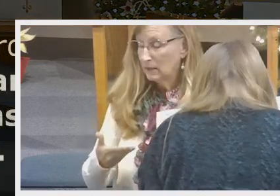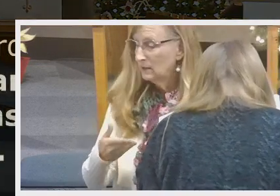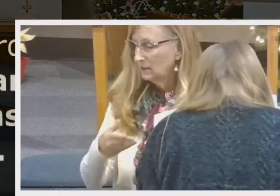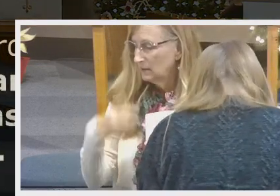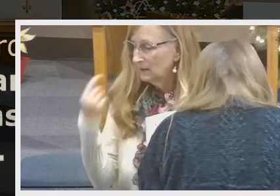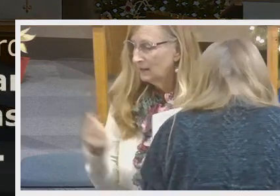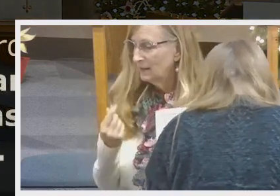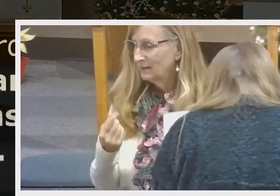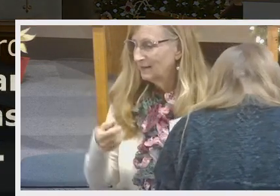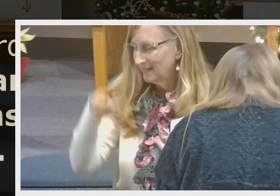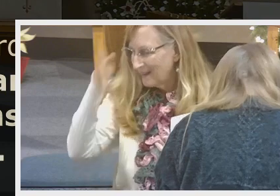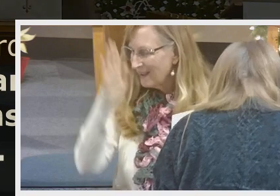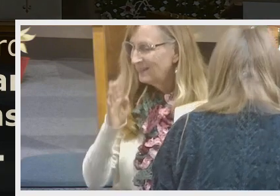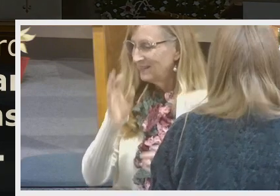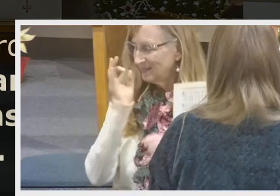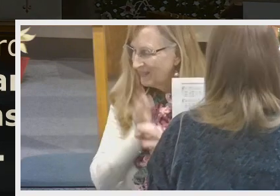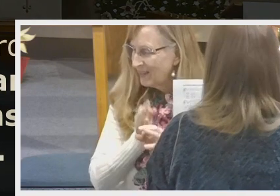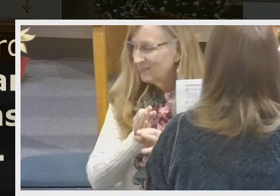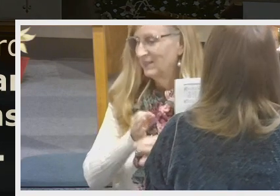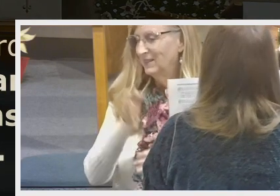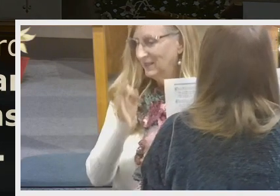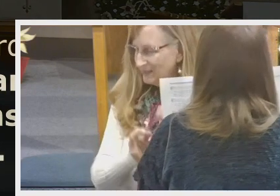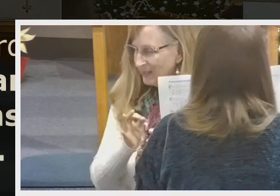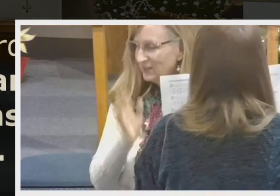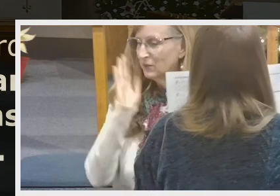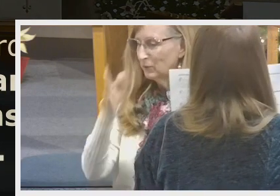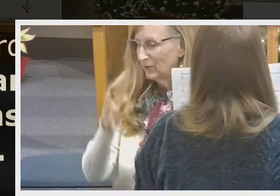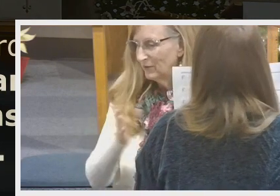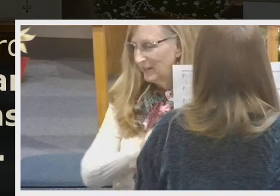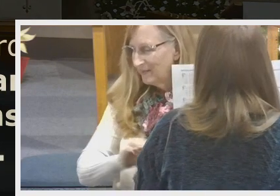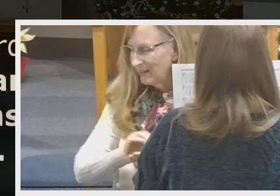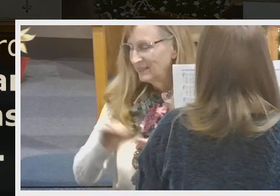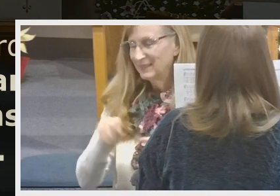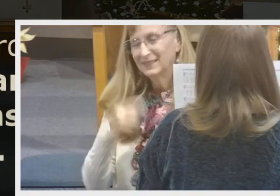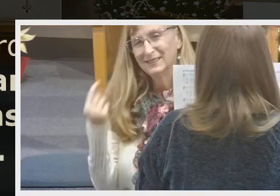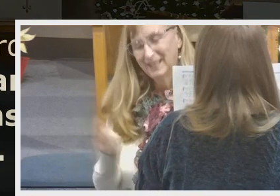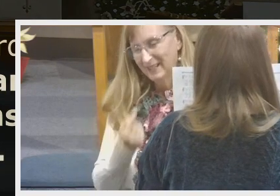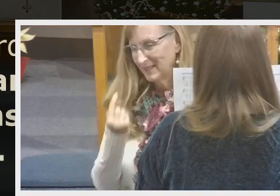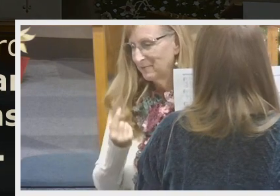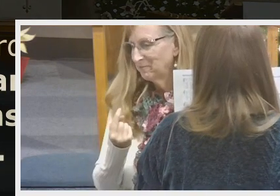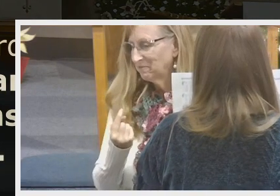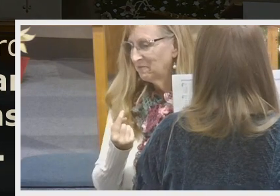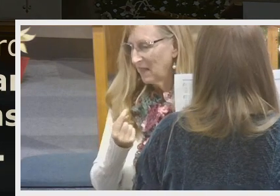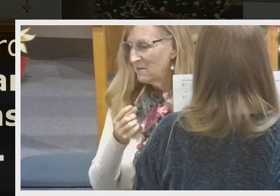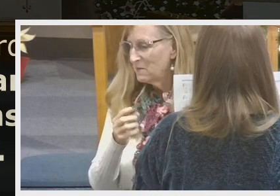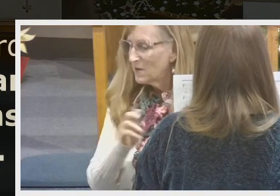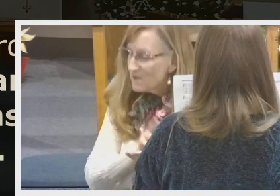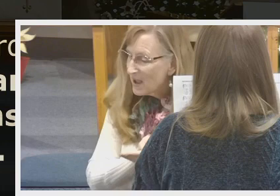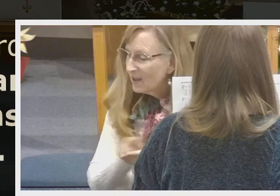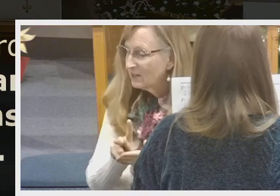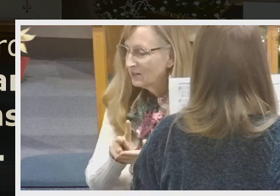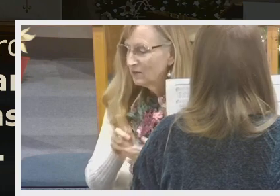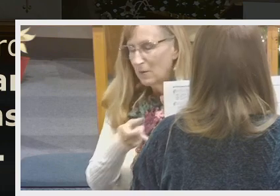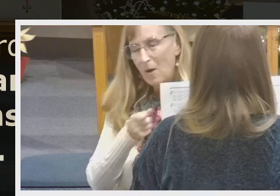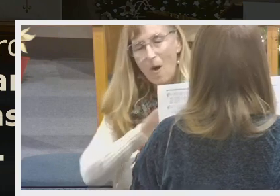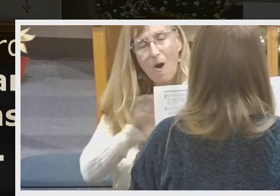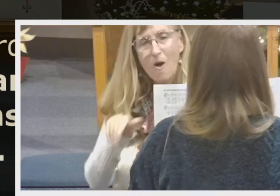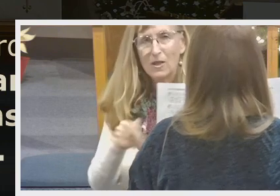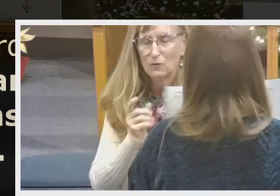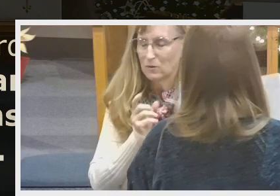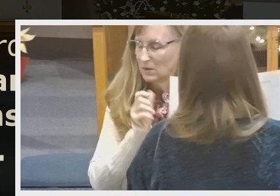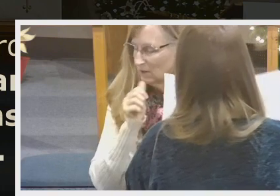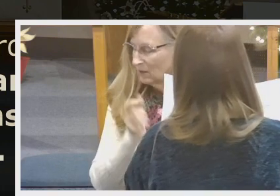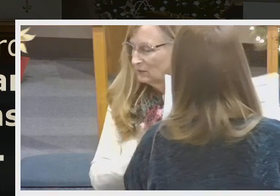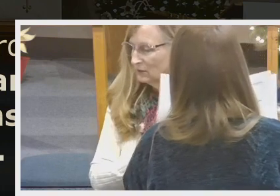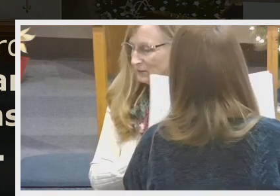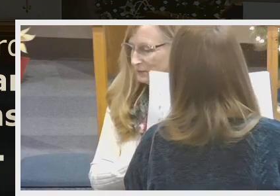sins, God is faithful and just, and will forgive us our sins, and purify us from all